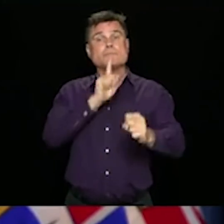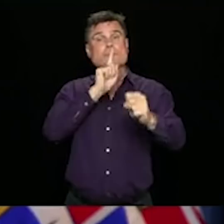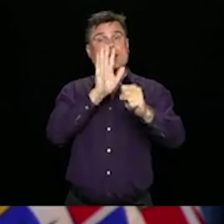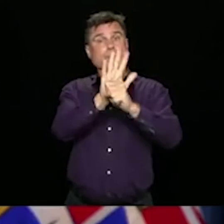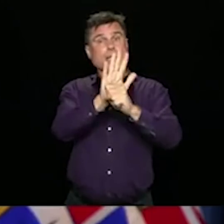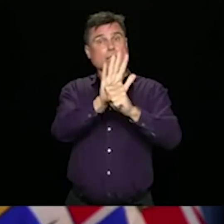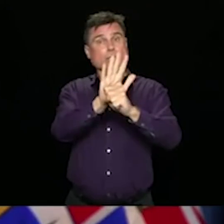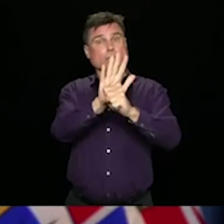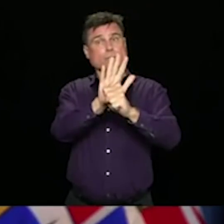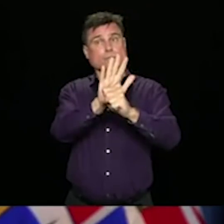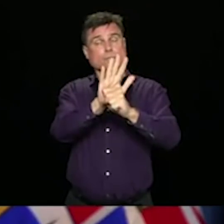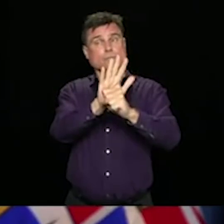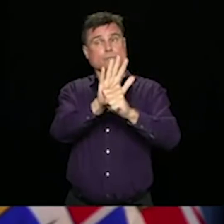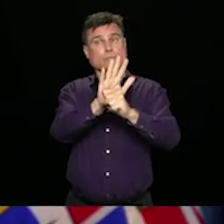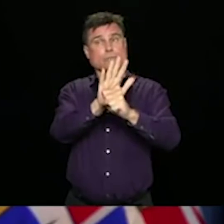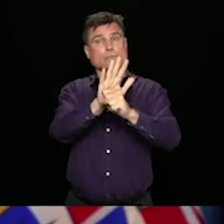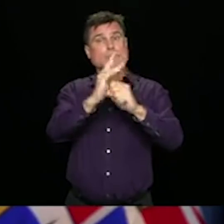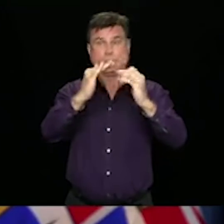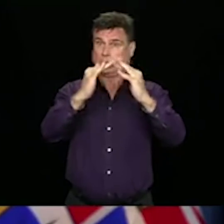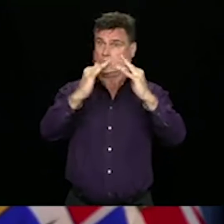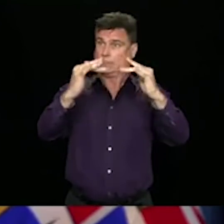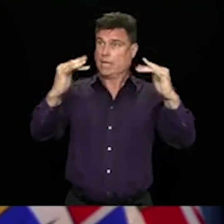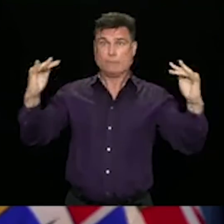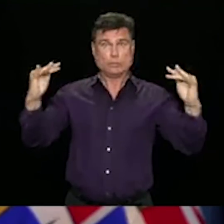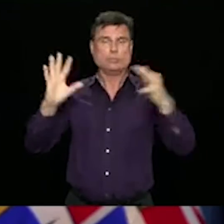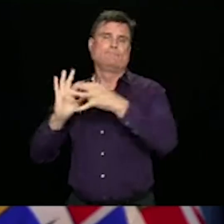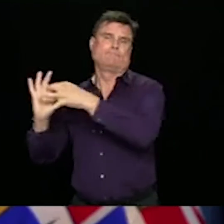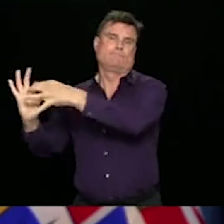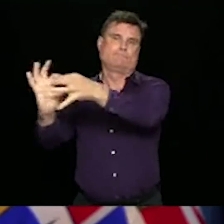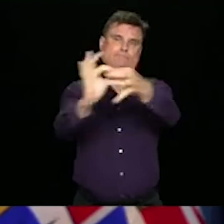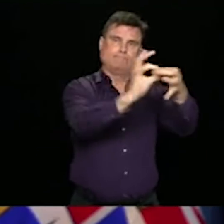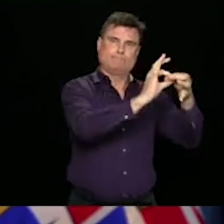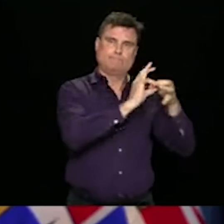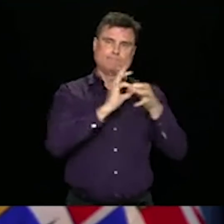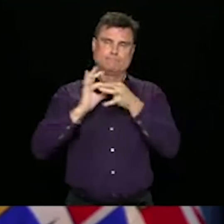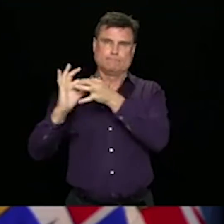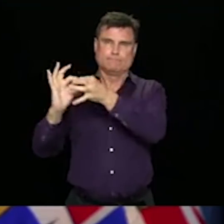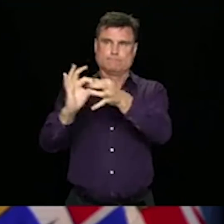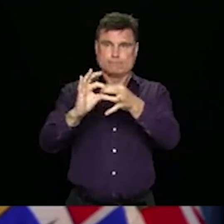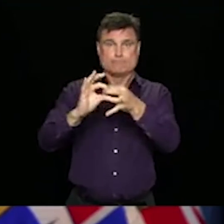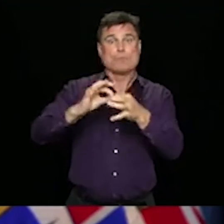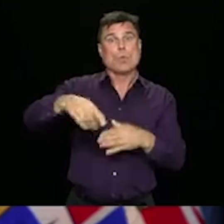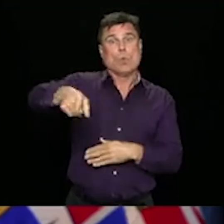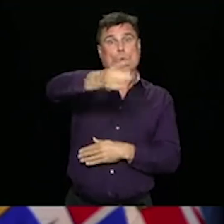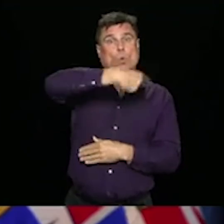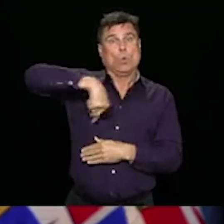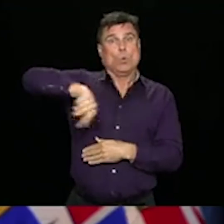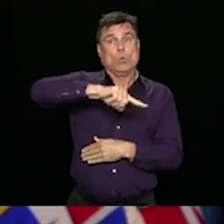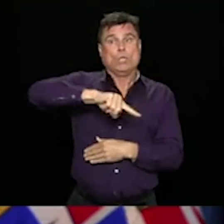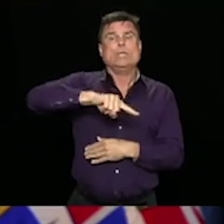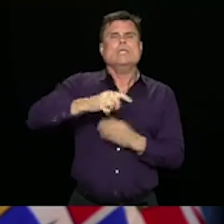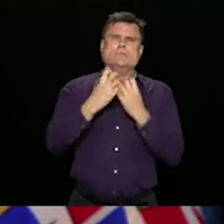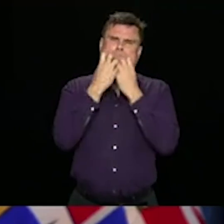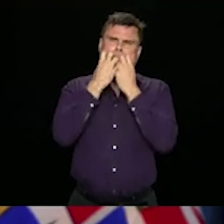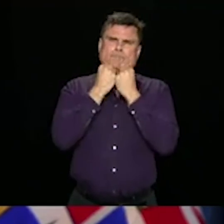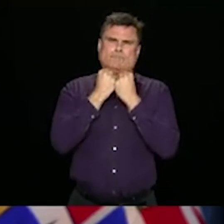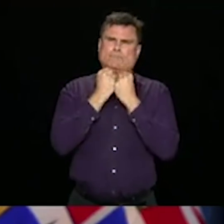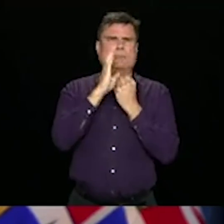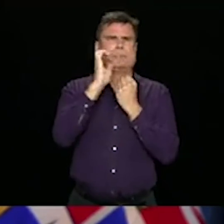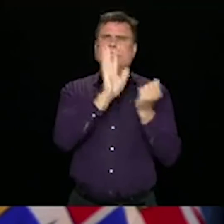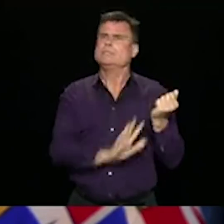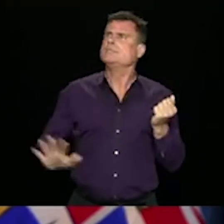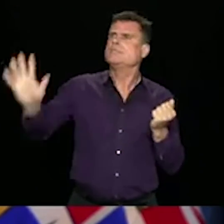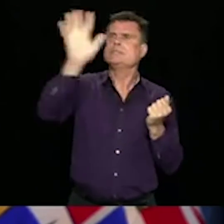is our BC is inclusive and respects people of all ethnicities, cultures and faiths, and their contributions to our